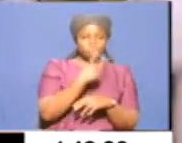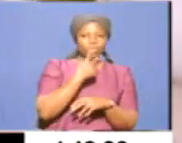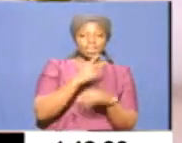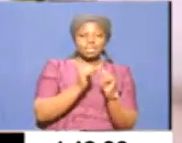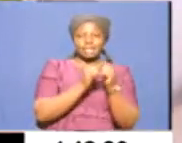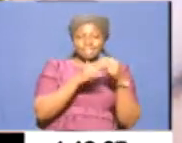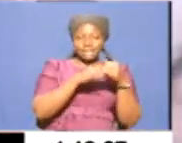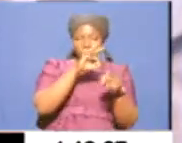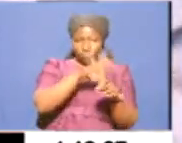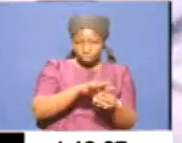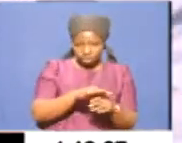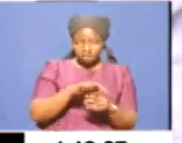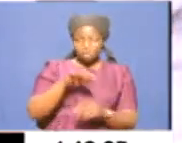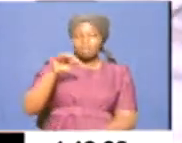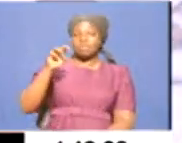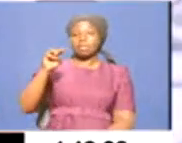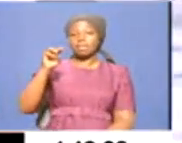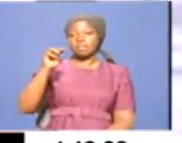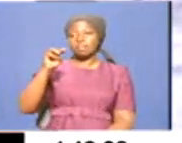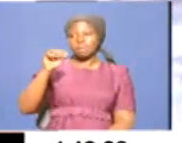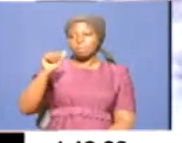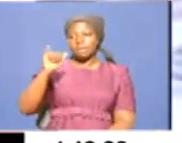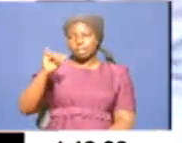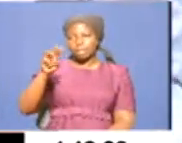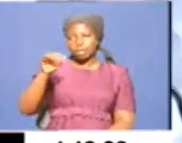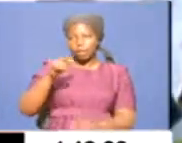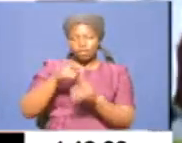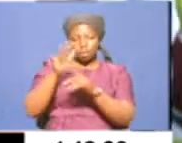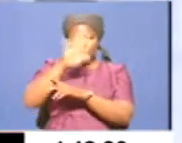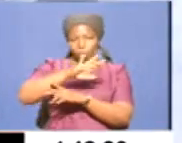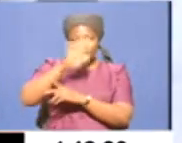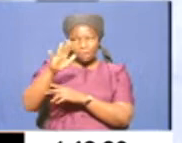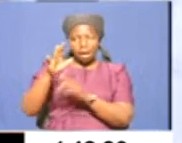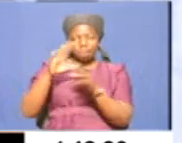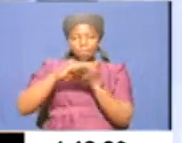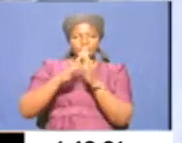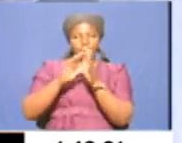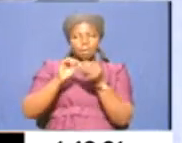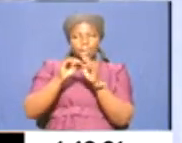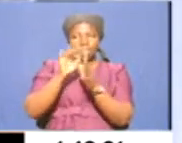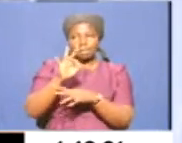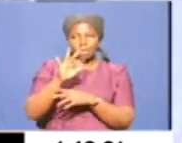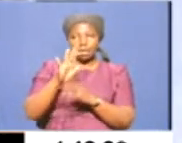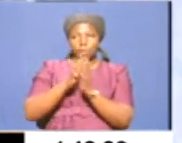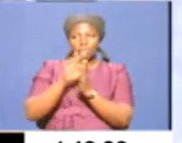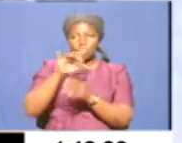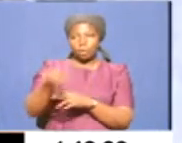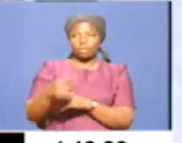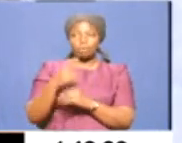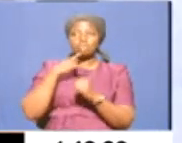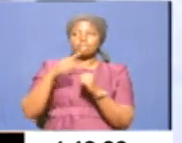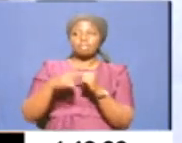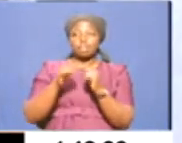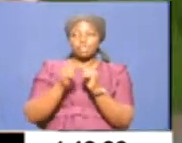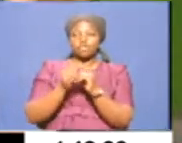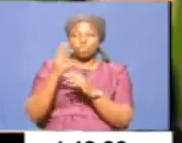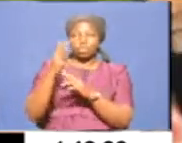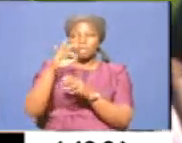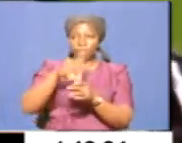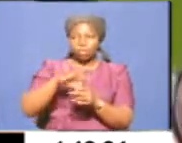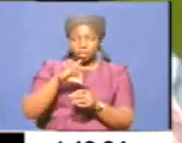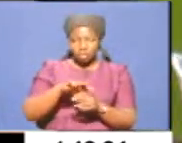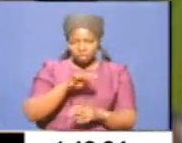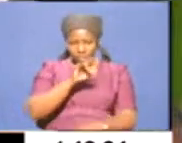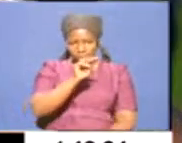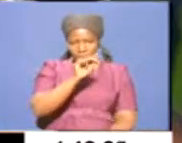Eshio Maiwa of Wiper Democratic Movement came in third with 1614 votes. The Nguma Sumba ward